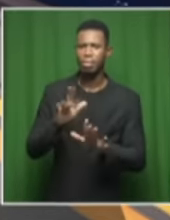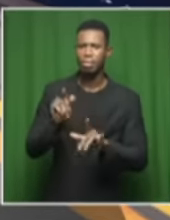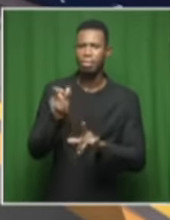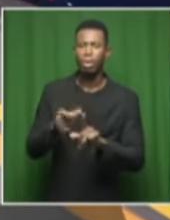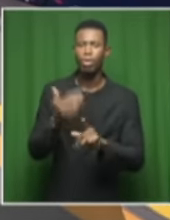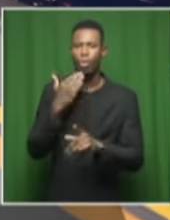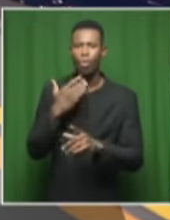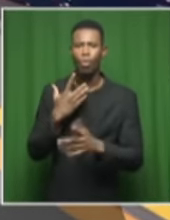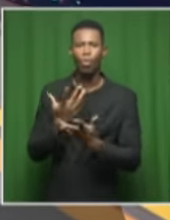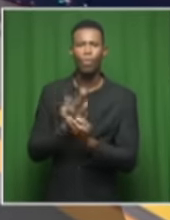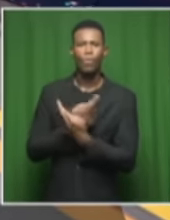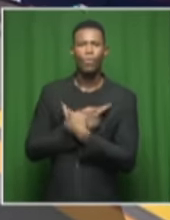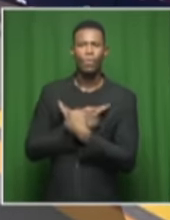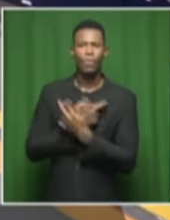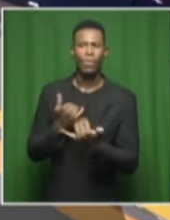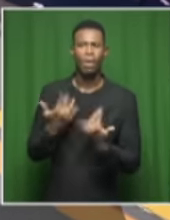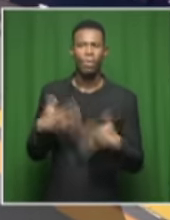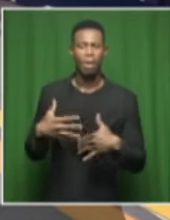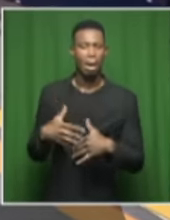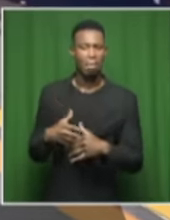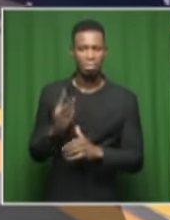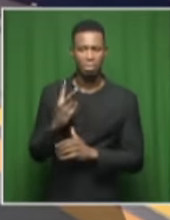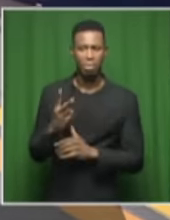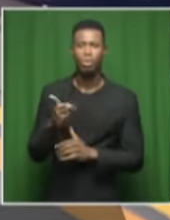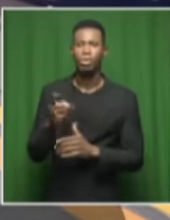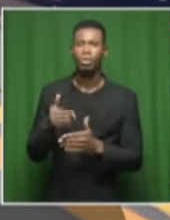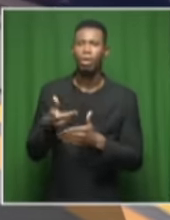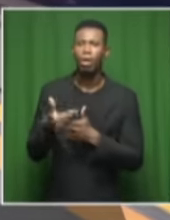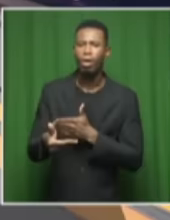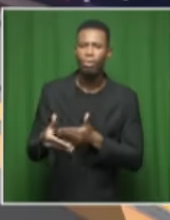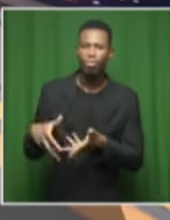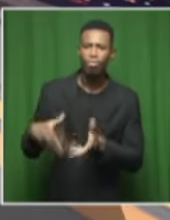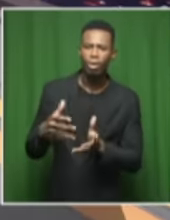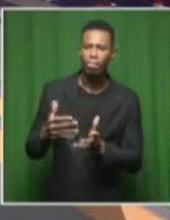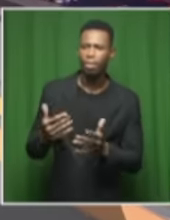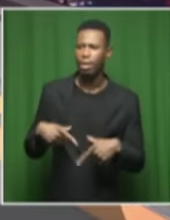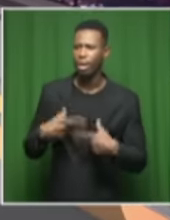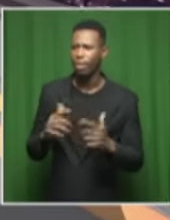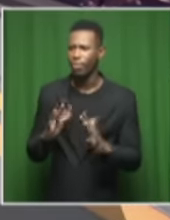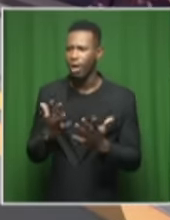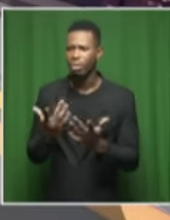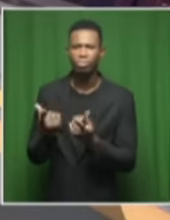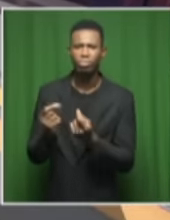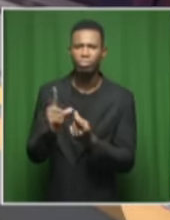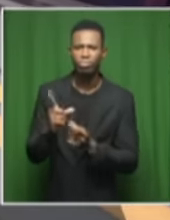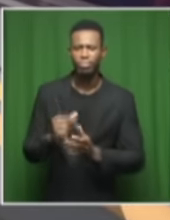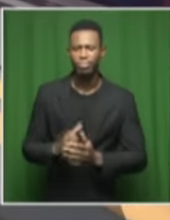let's talk about what life has been for you after rugby. I mean, what are you getting up to these days?